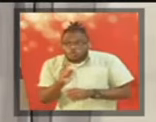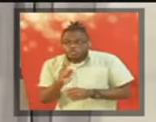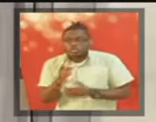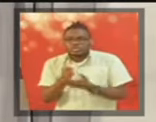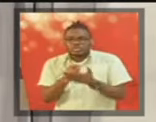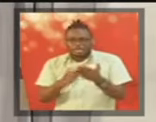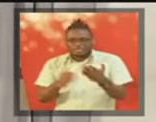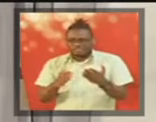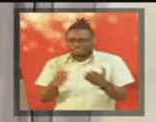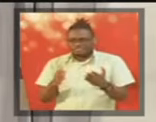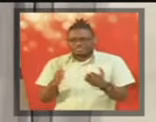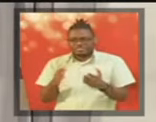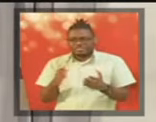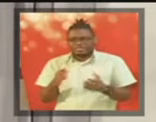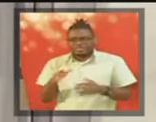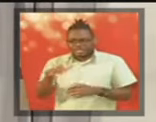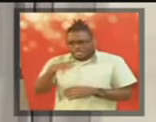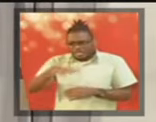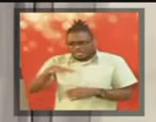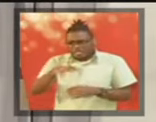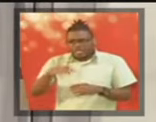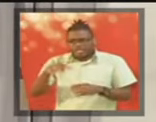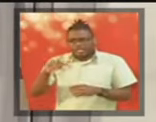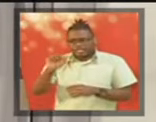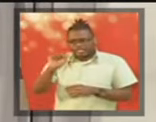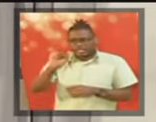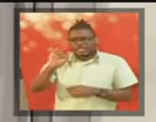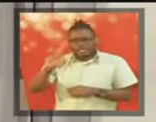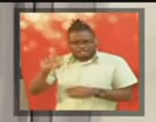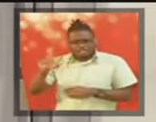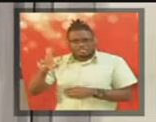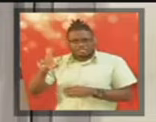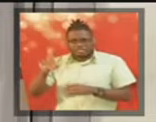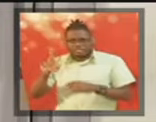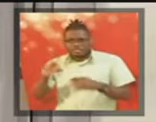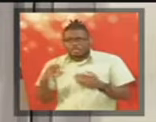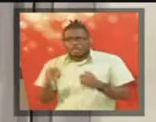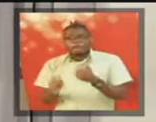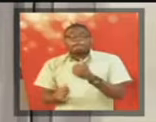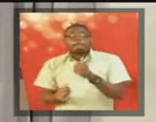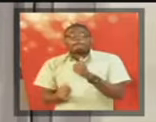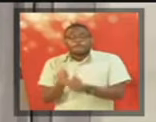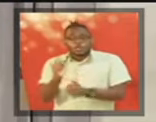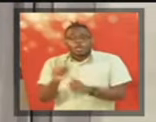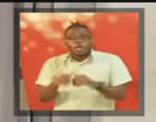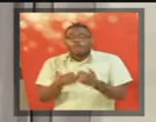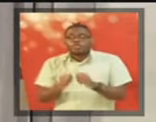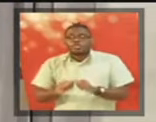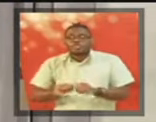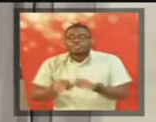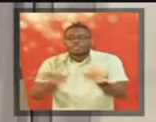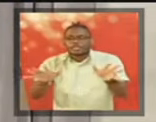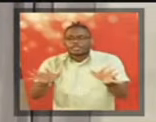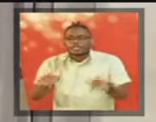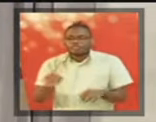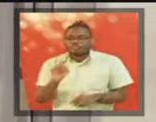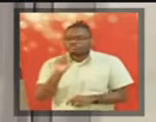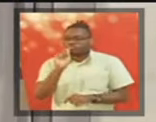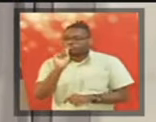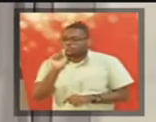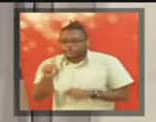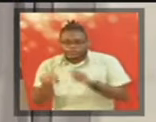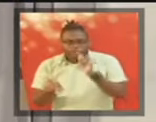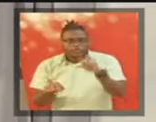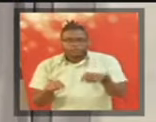for the most part, we are dealing with respiratory transmission by droplet. In terms of your second question, I believe the ministry